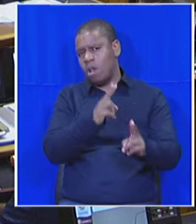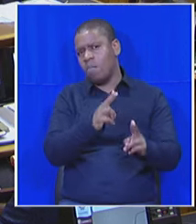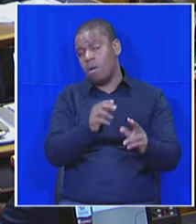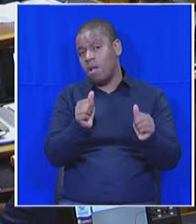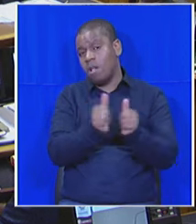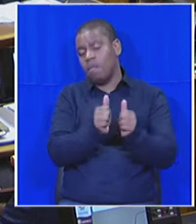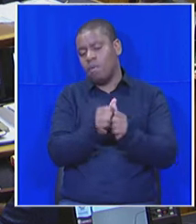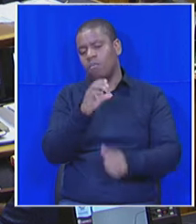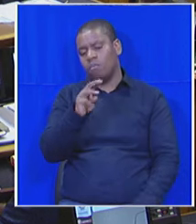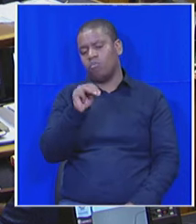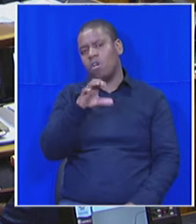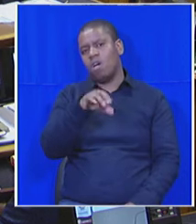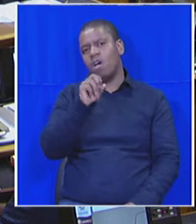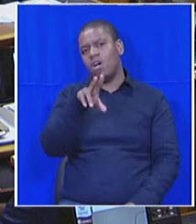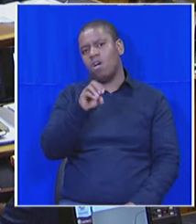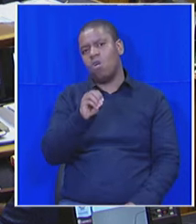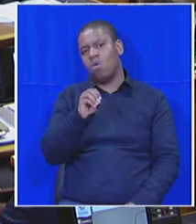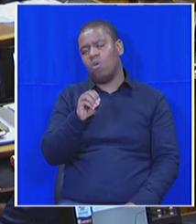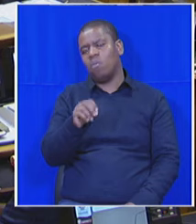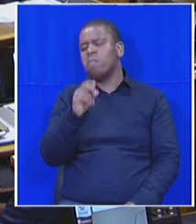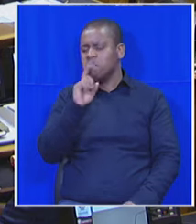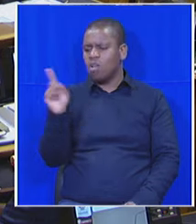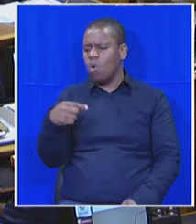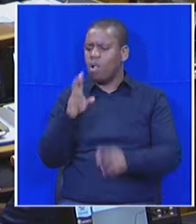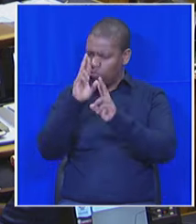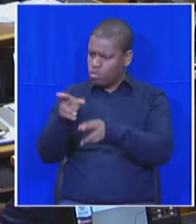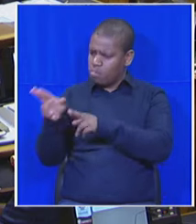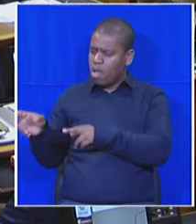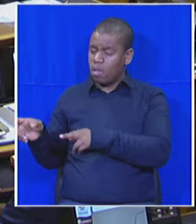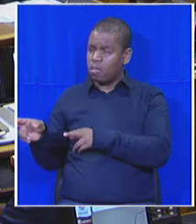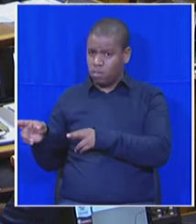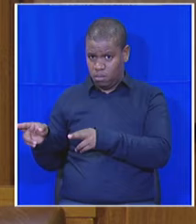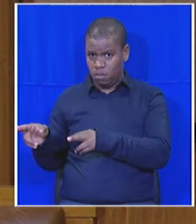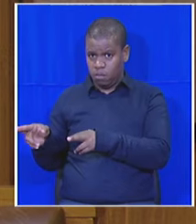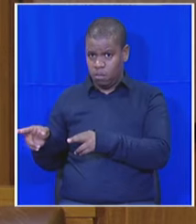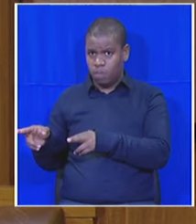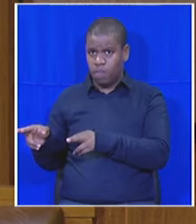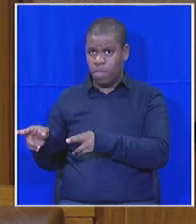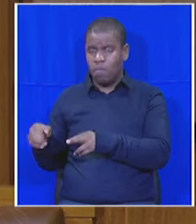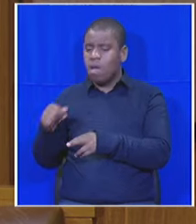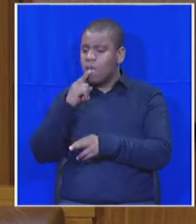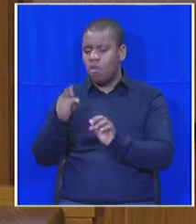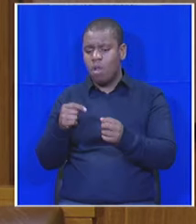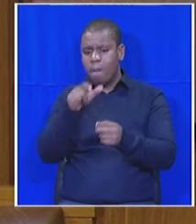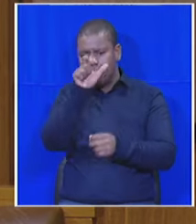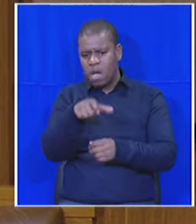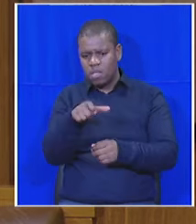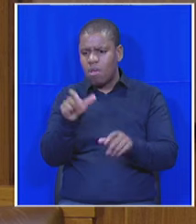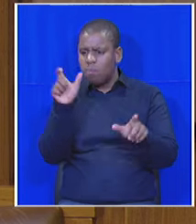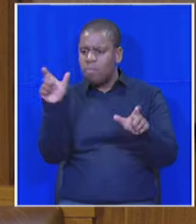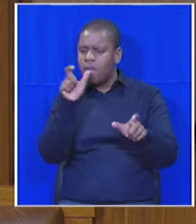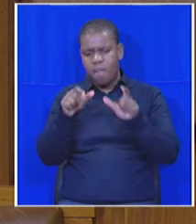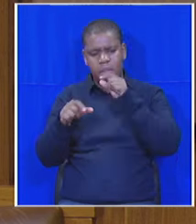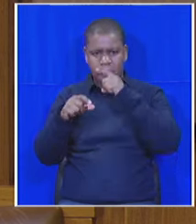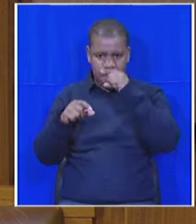members. You can't put nicknames that we don't even know. You can't, because it's like an insult when you call Honorable